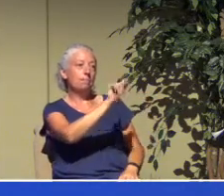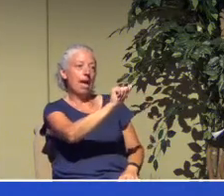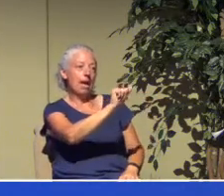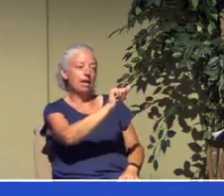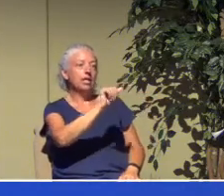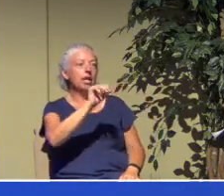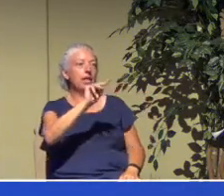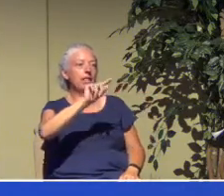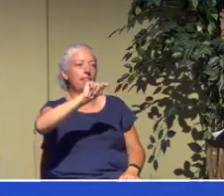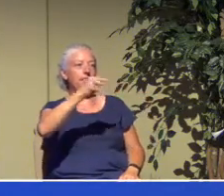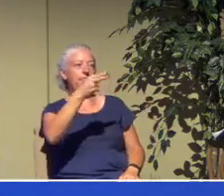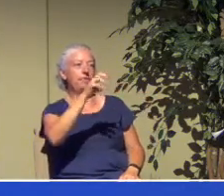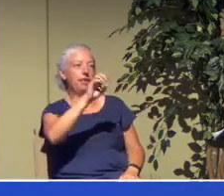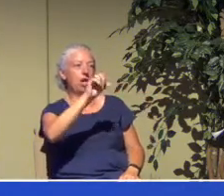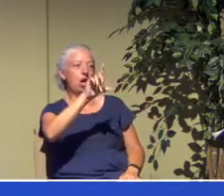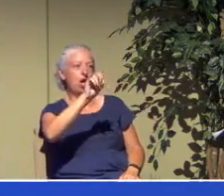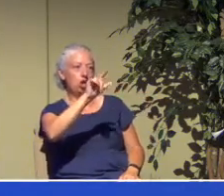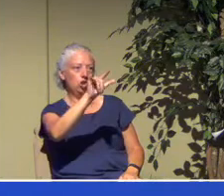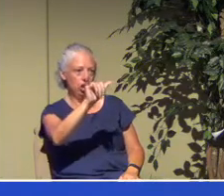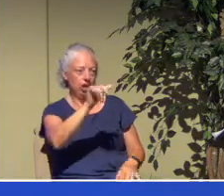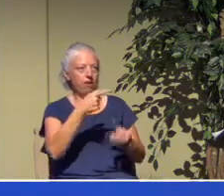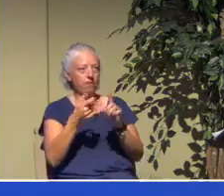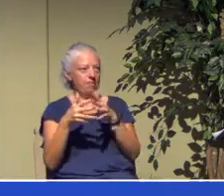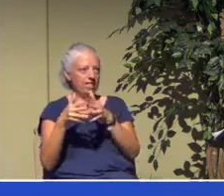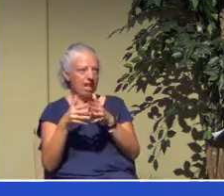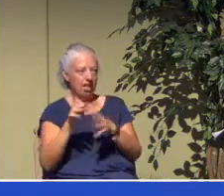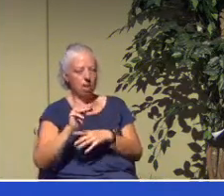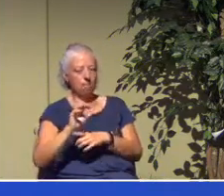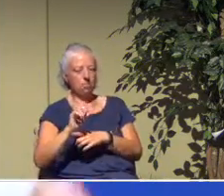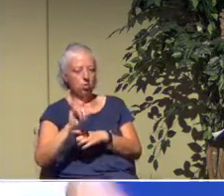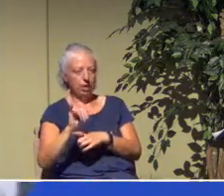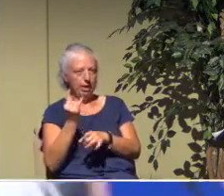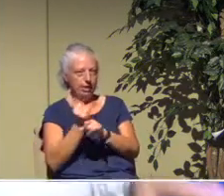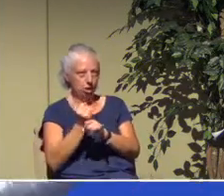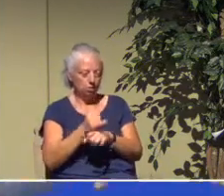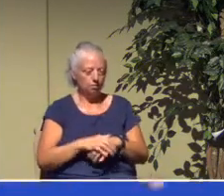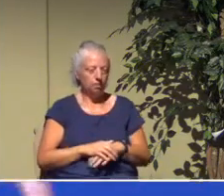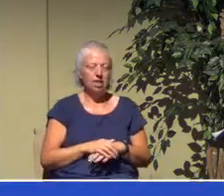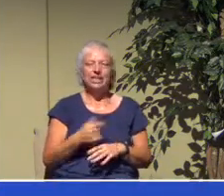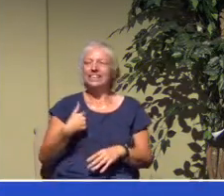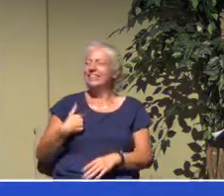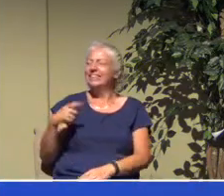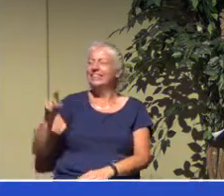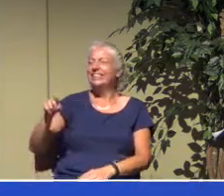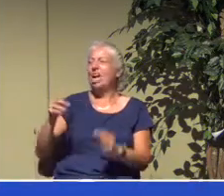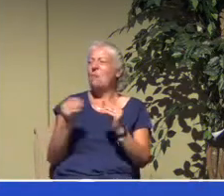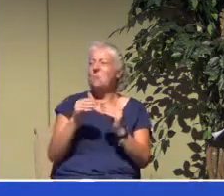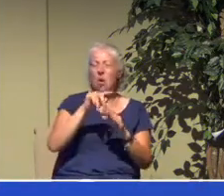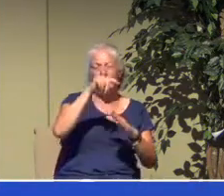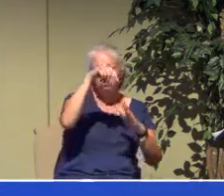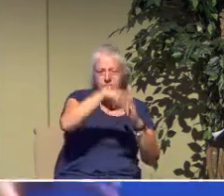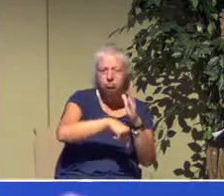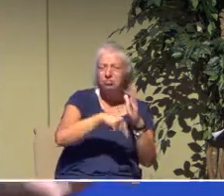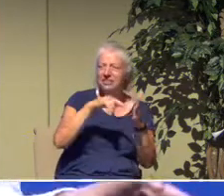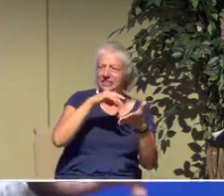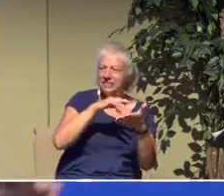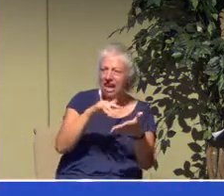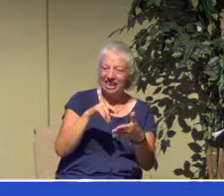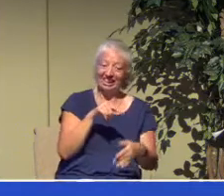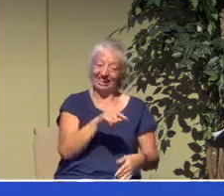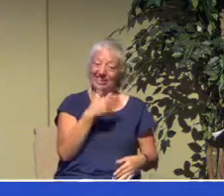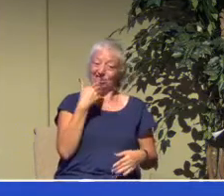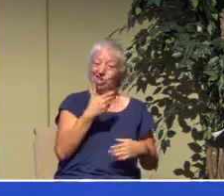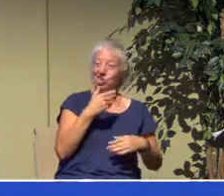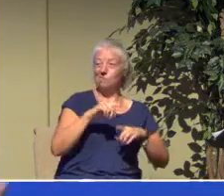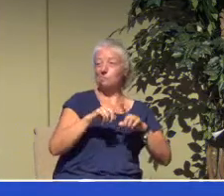And after that, I subsequently said, you know, I need a more comprehensive study. So Moody was great, but I needed more